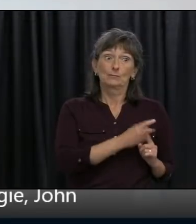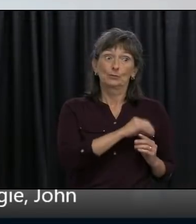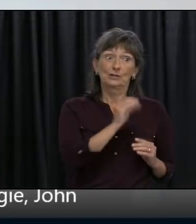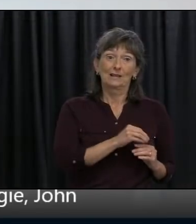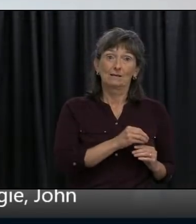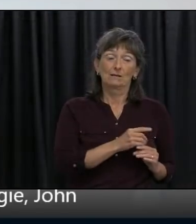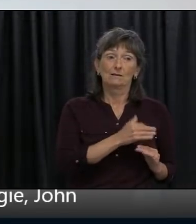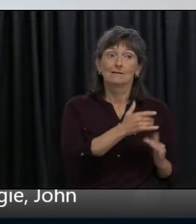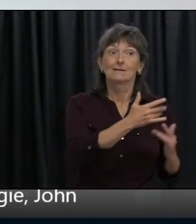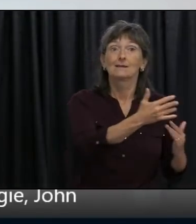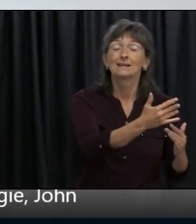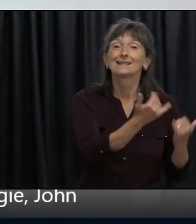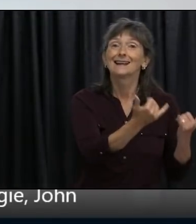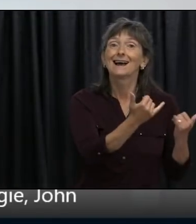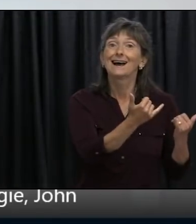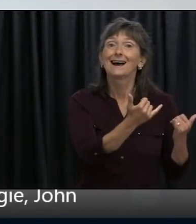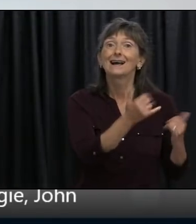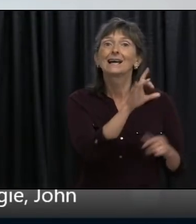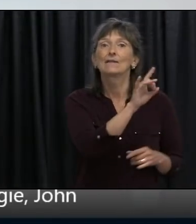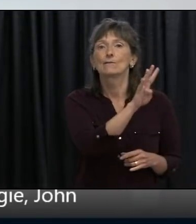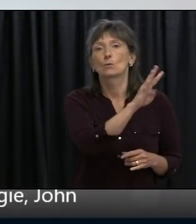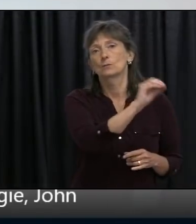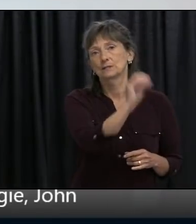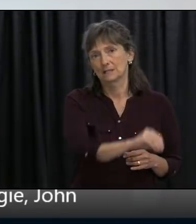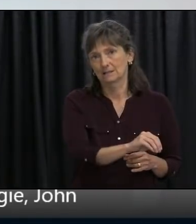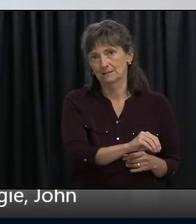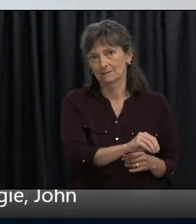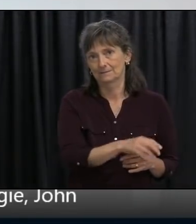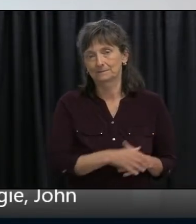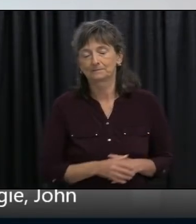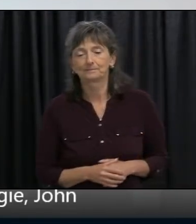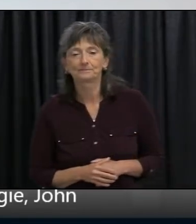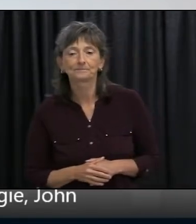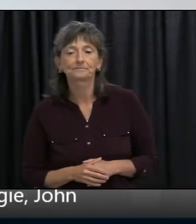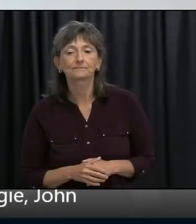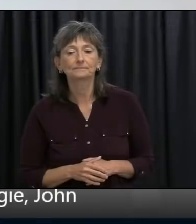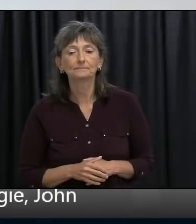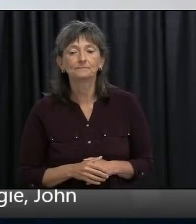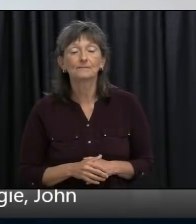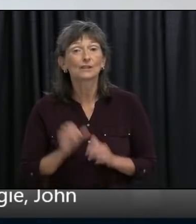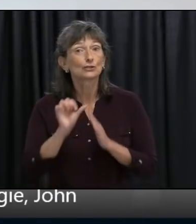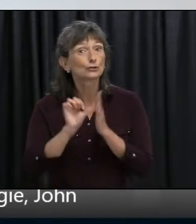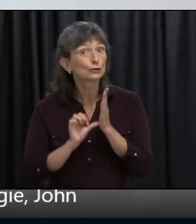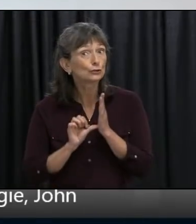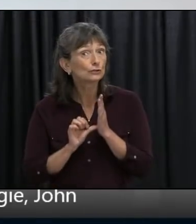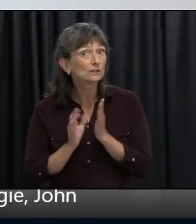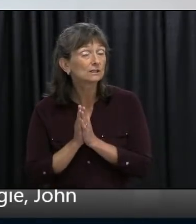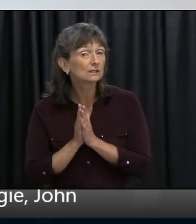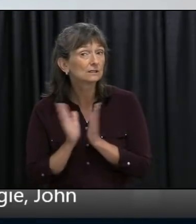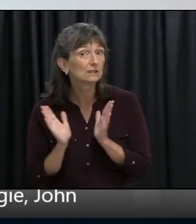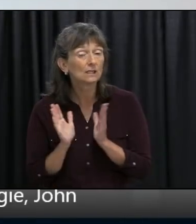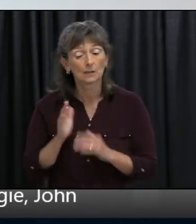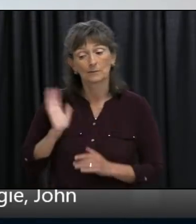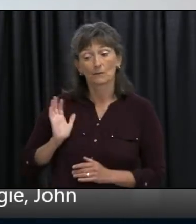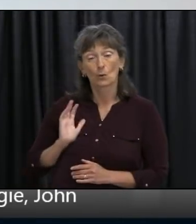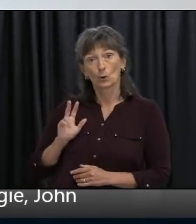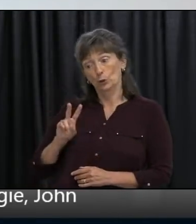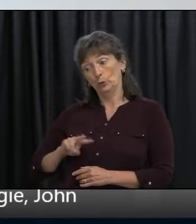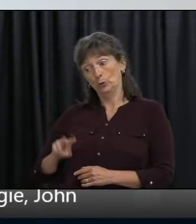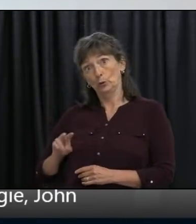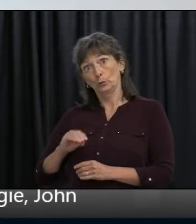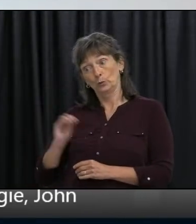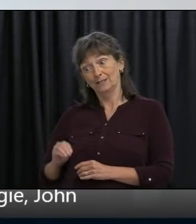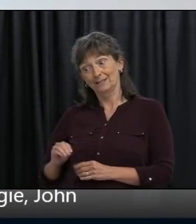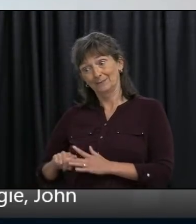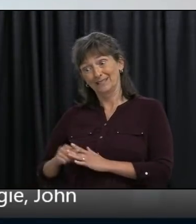and is now back up across the province to 84% of pre-COVID activities. And surgery, from a dip of 22% at the